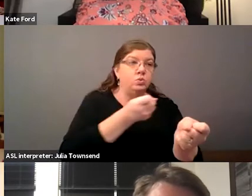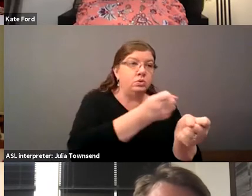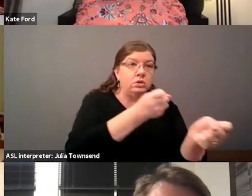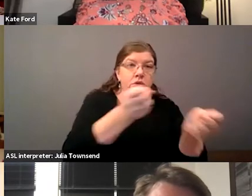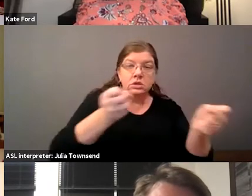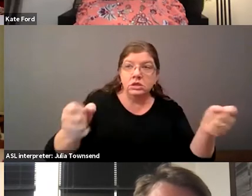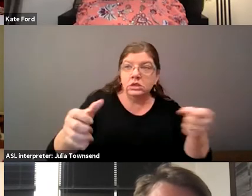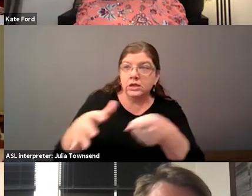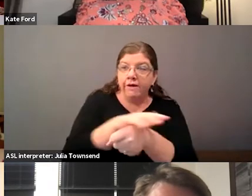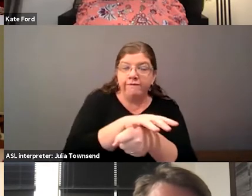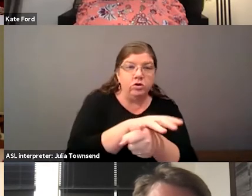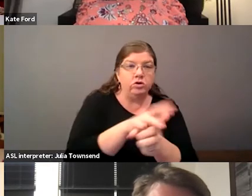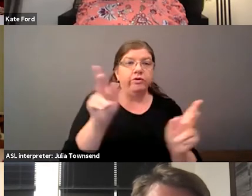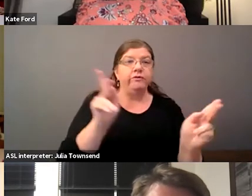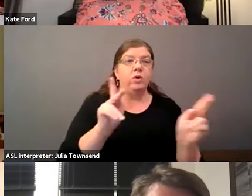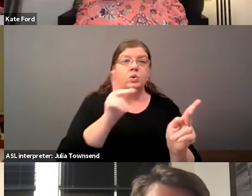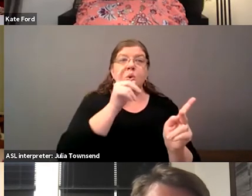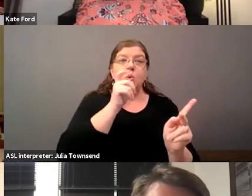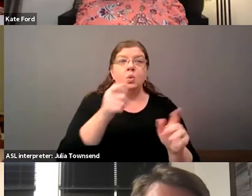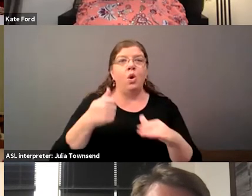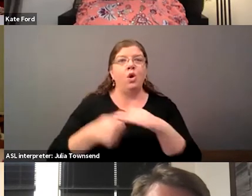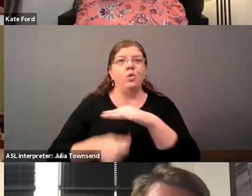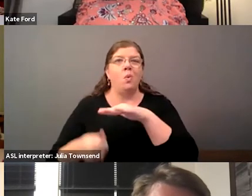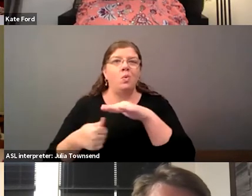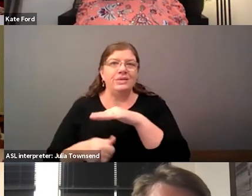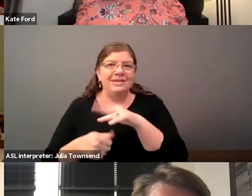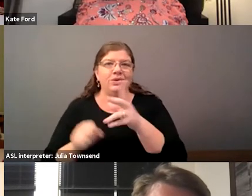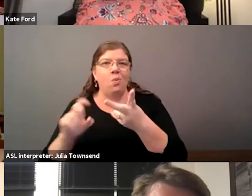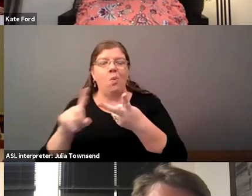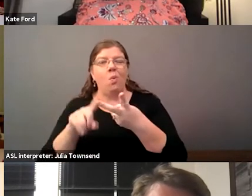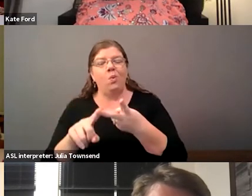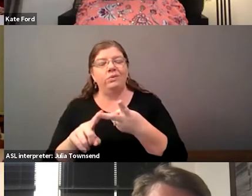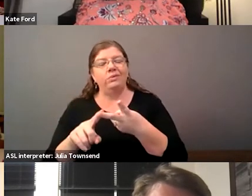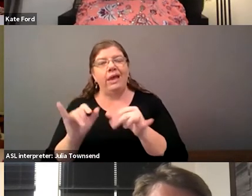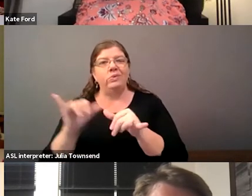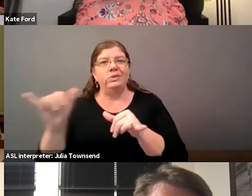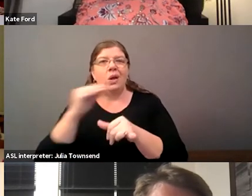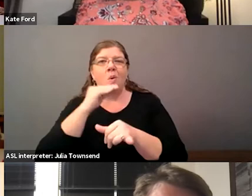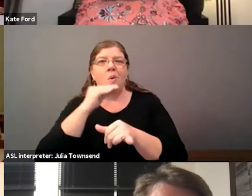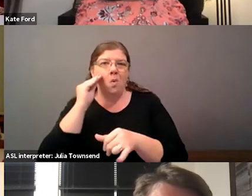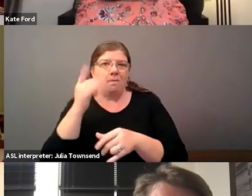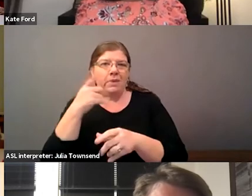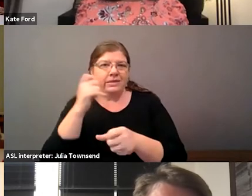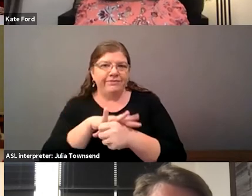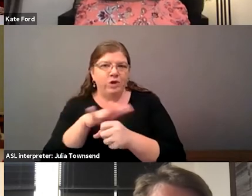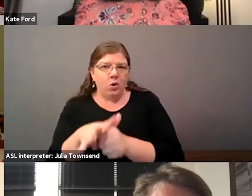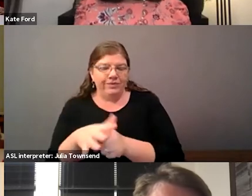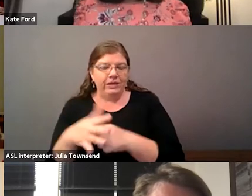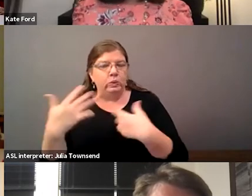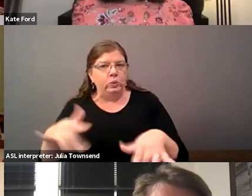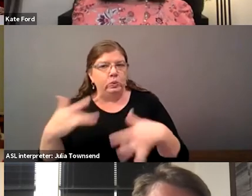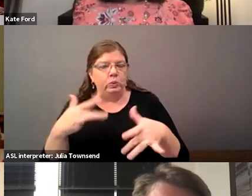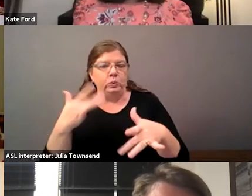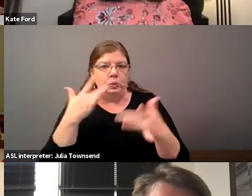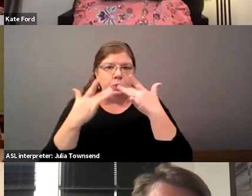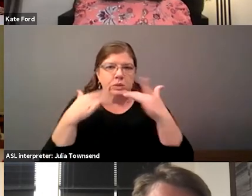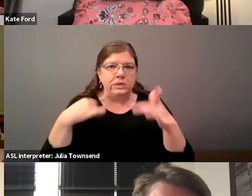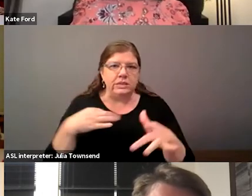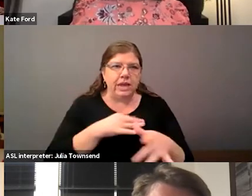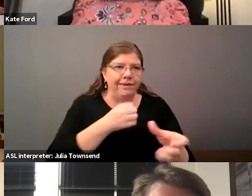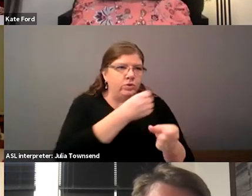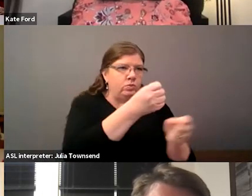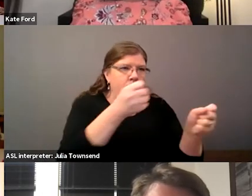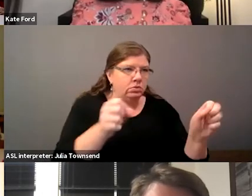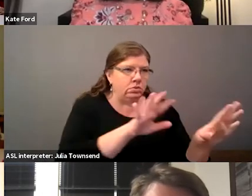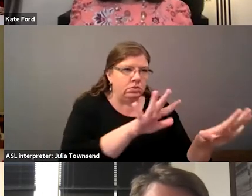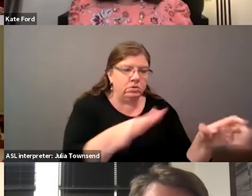um folks that are quarantined or have been put on quarantine and and so that's been what we've been focused on the last three weeks